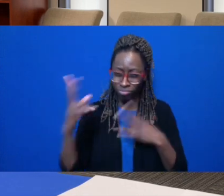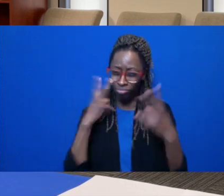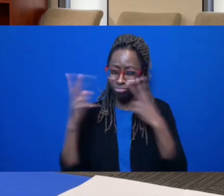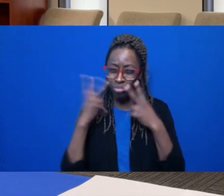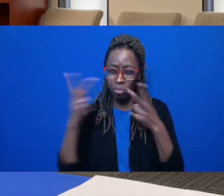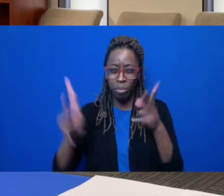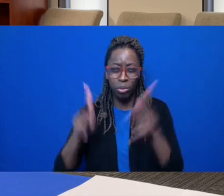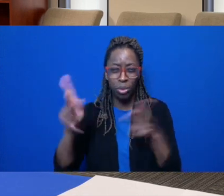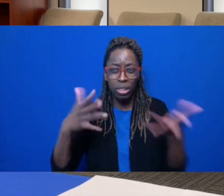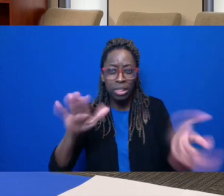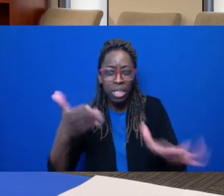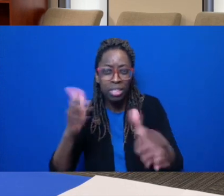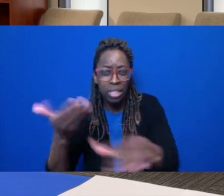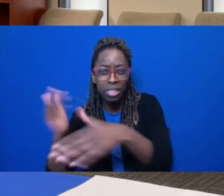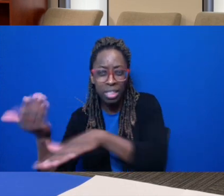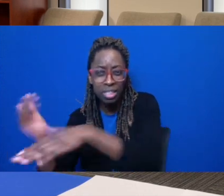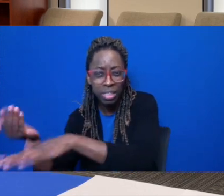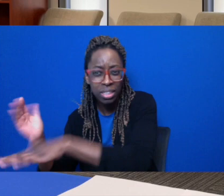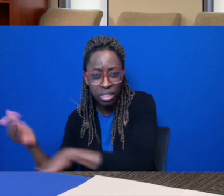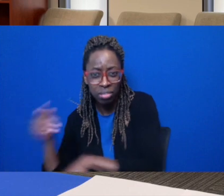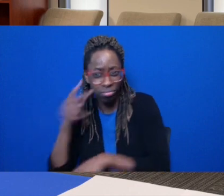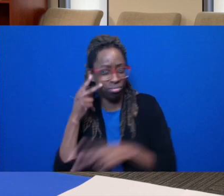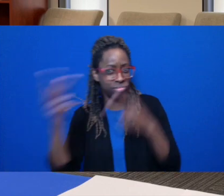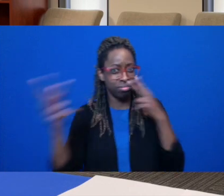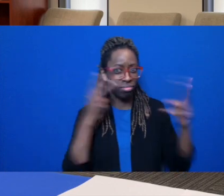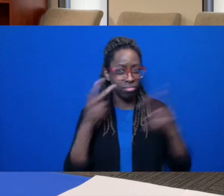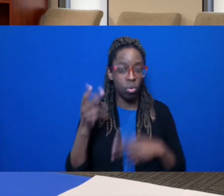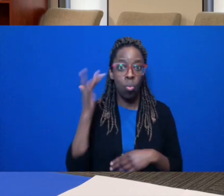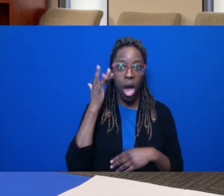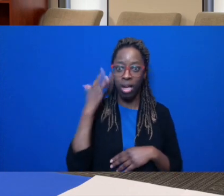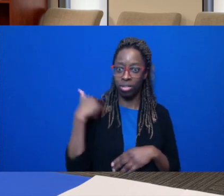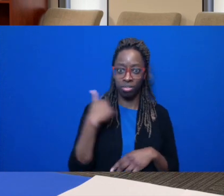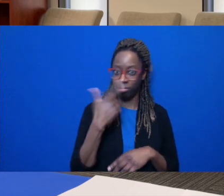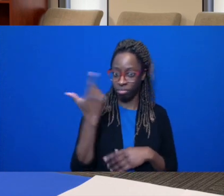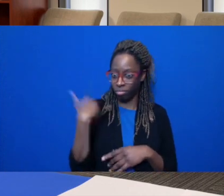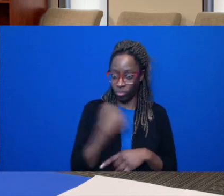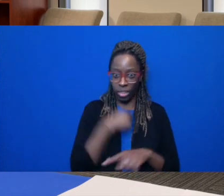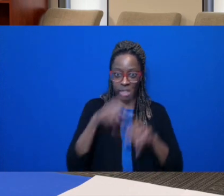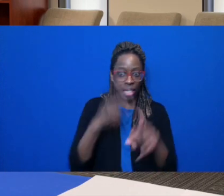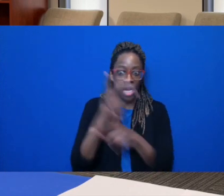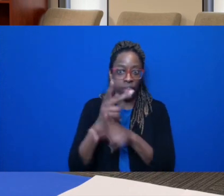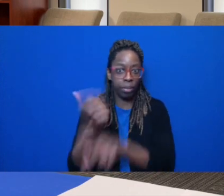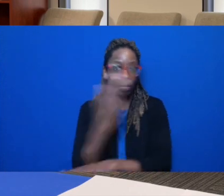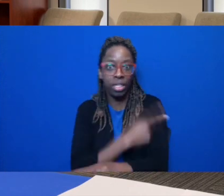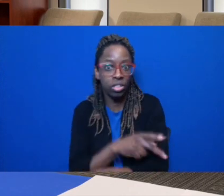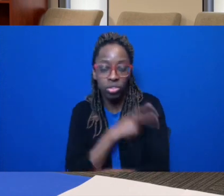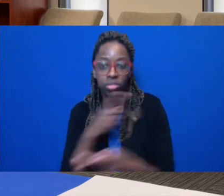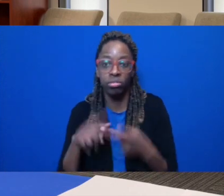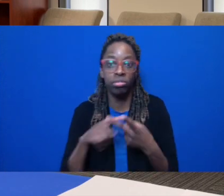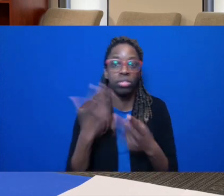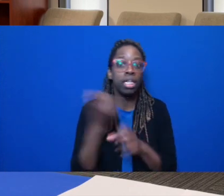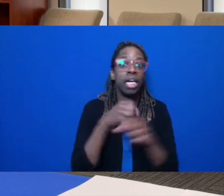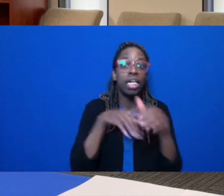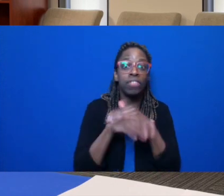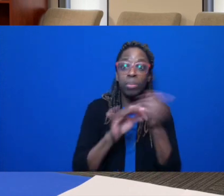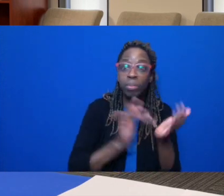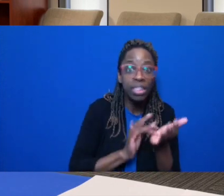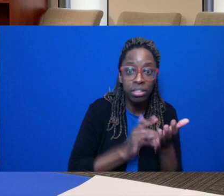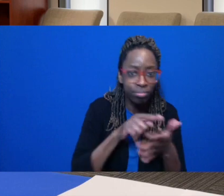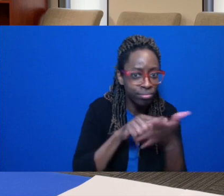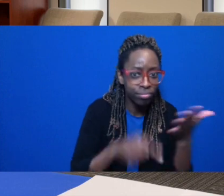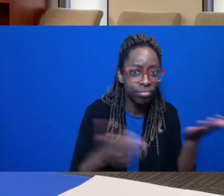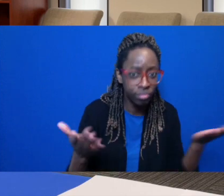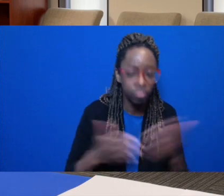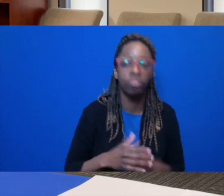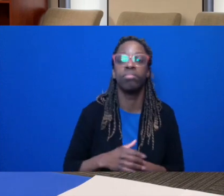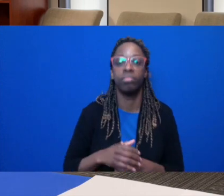by the CDC here in our state, et cetera. We've prioritized the healthcare workforce to receive this vaccine. And then as a